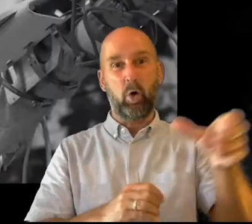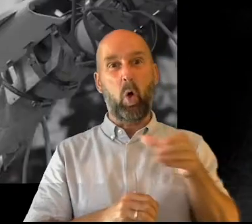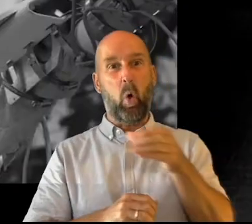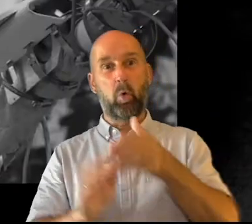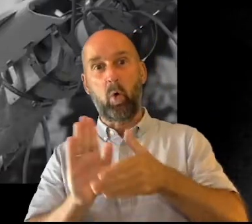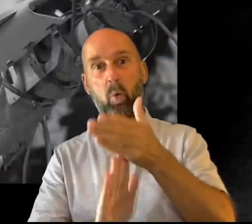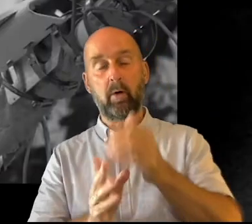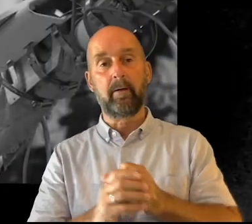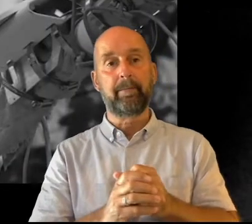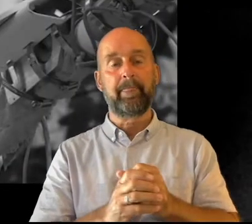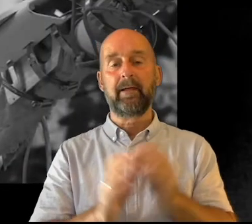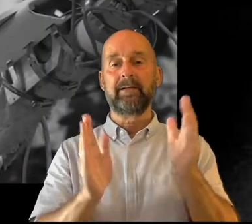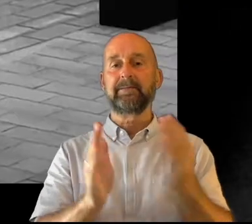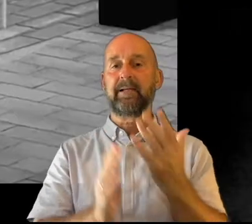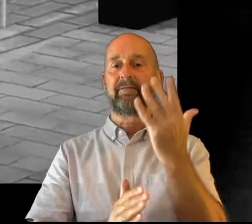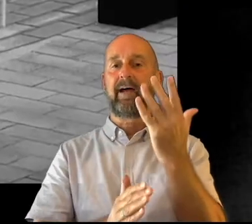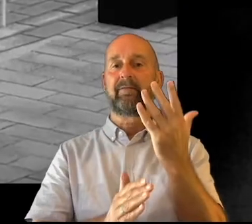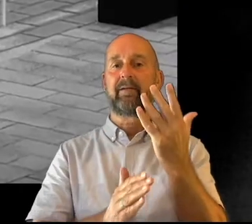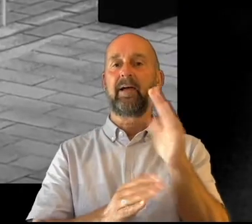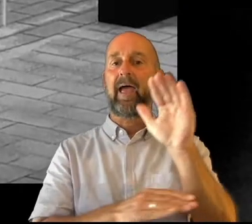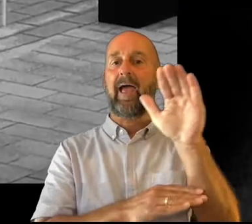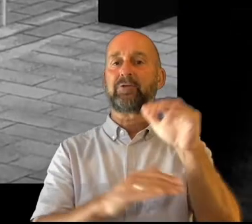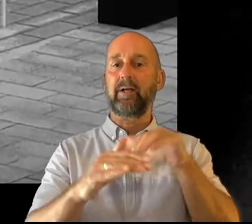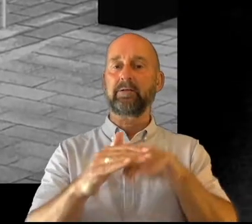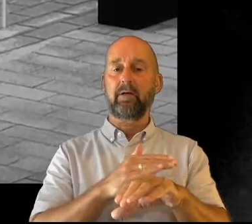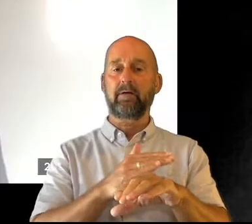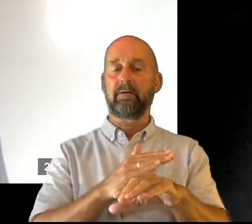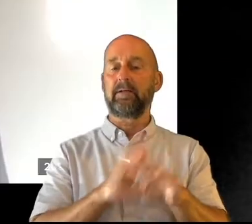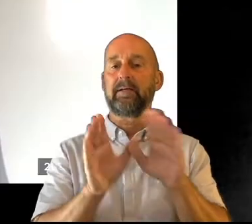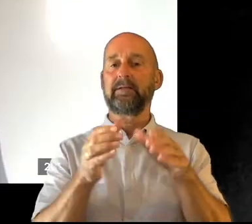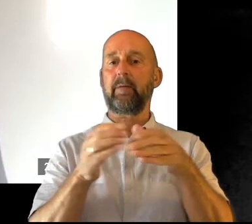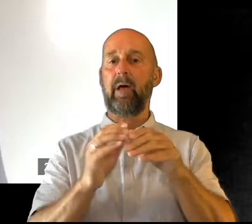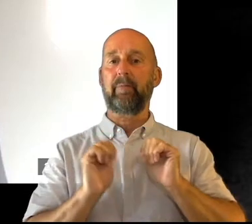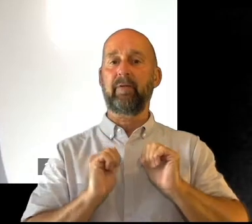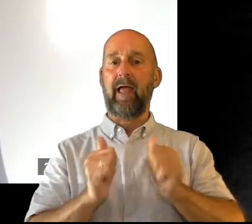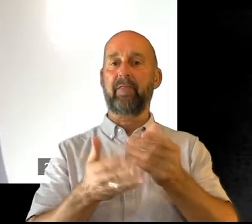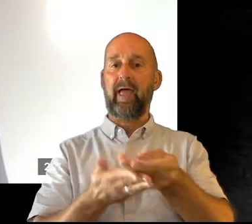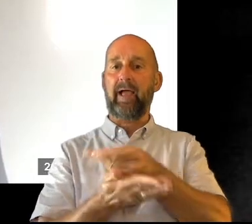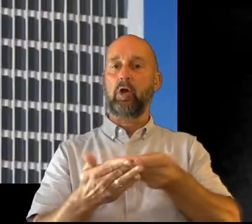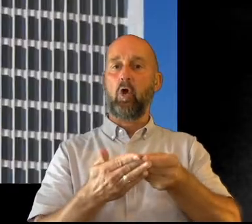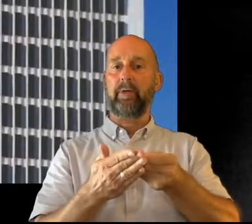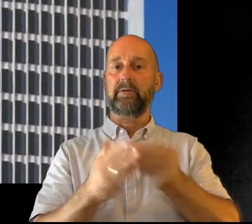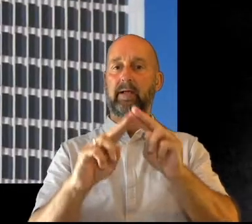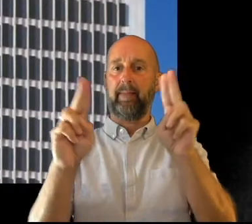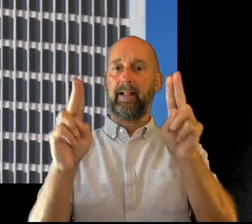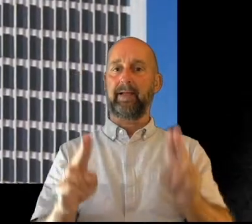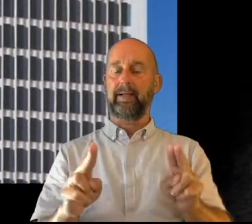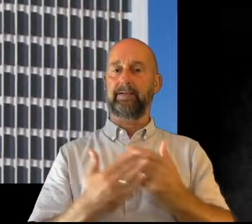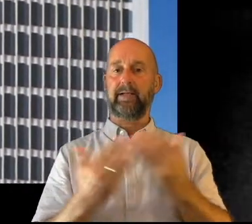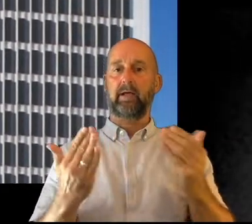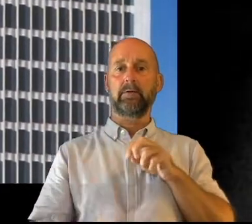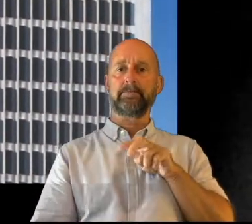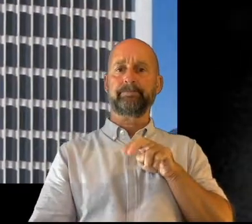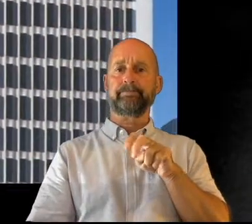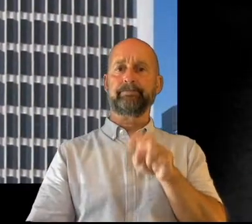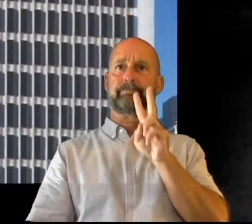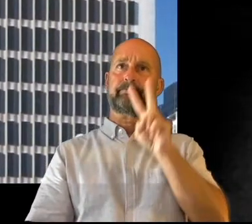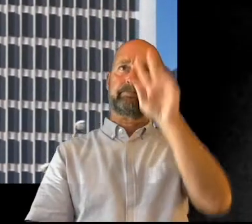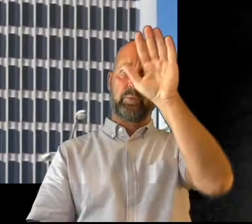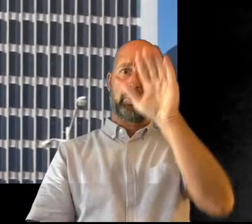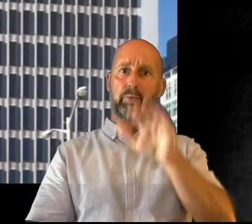Scene 5. External, internal. Department of Health and Economics building. Day. We approach a large and imposing